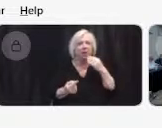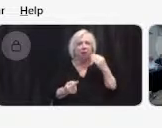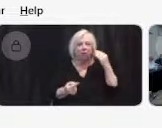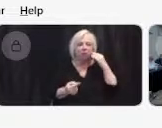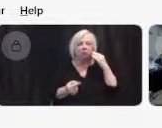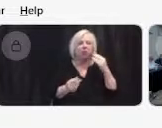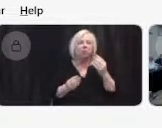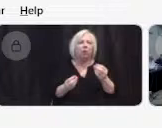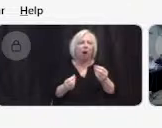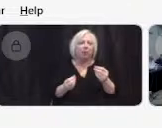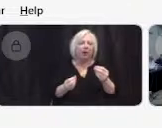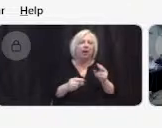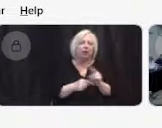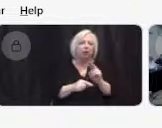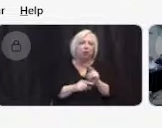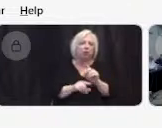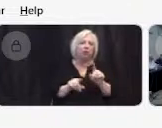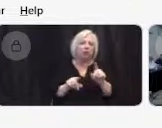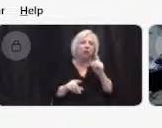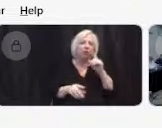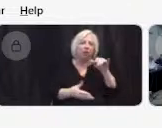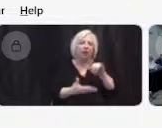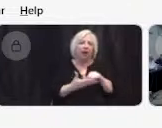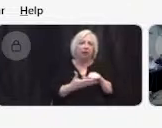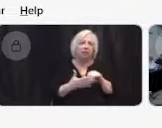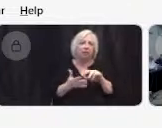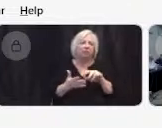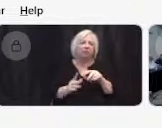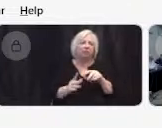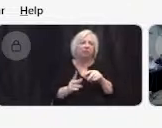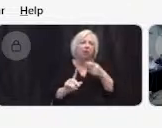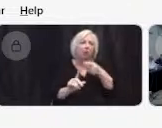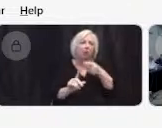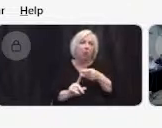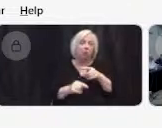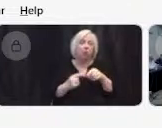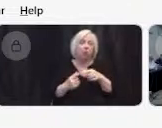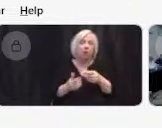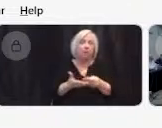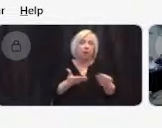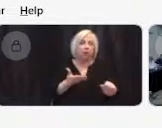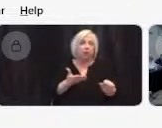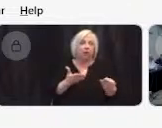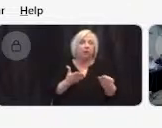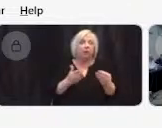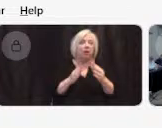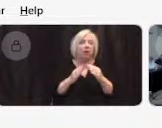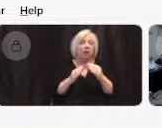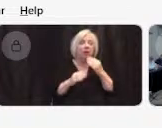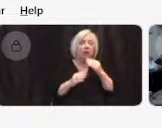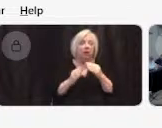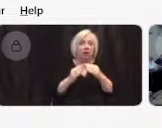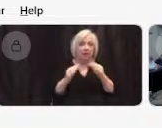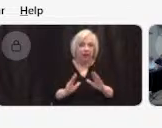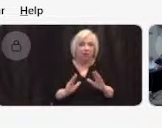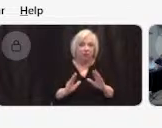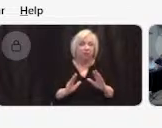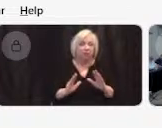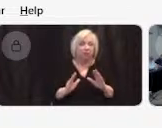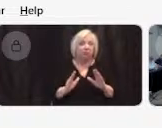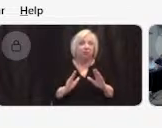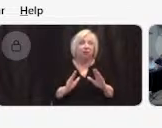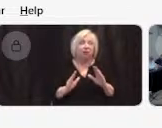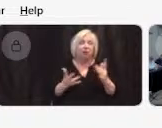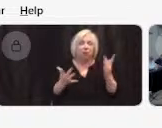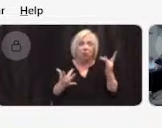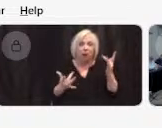property, and that's always been used as for that. And when I purchased the property originally, was for